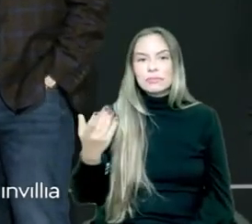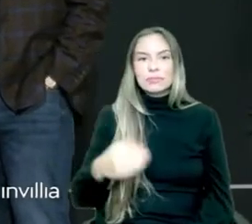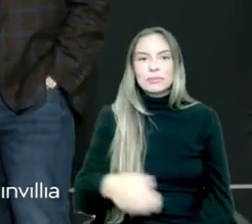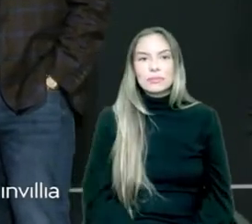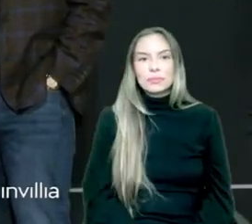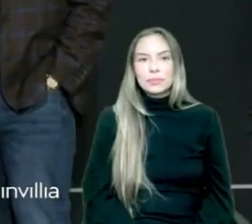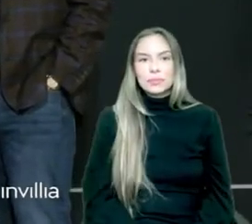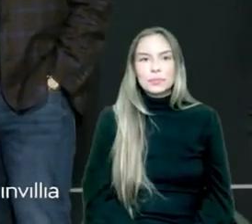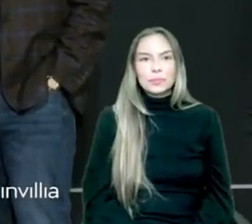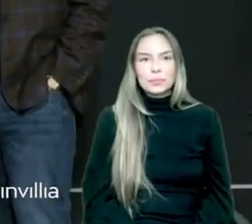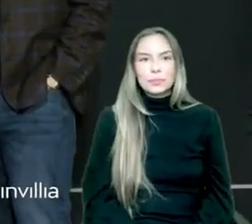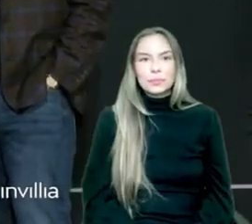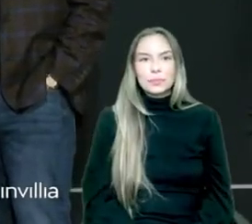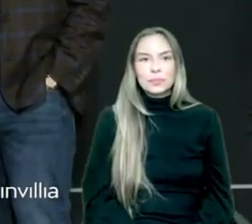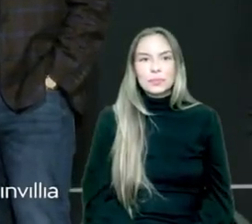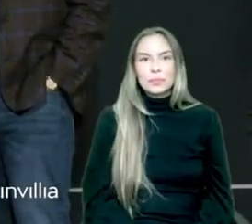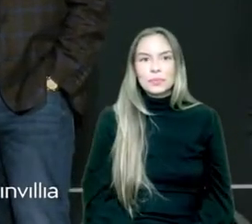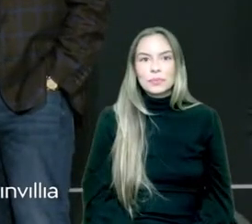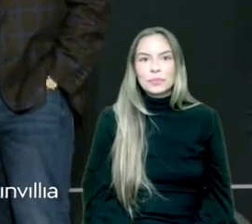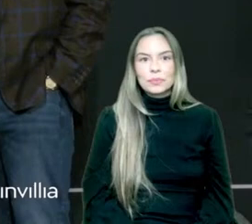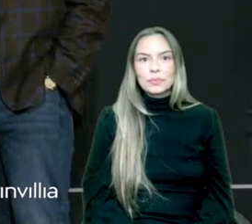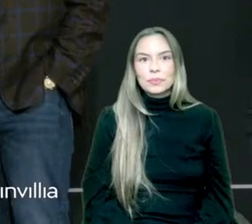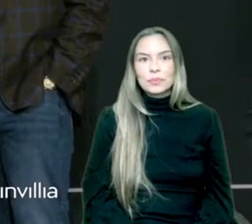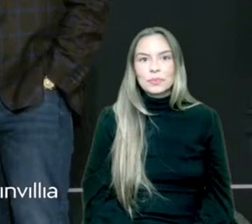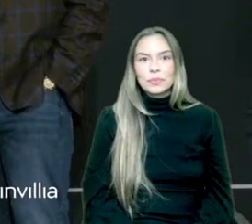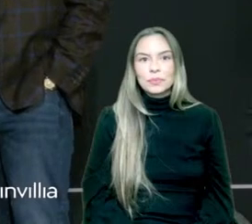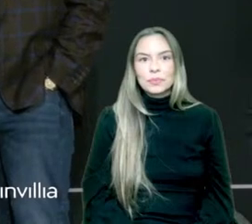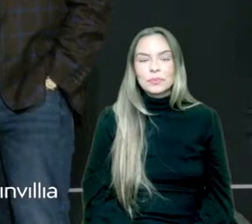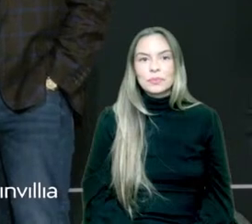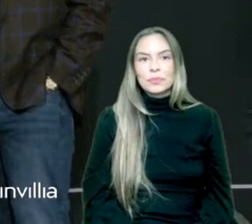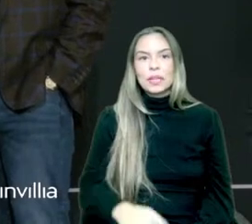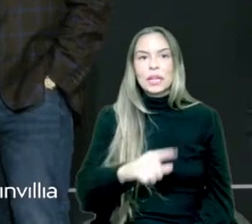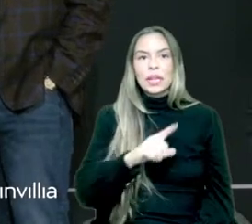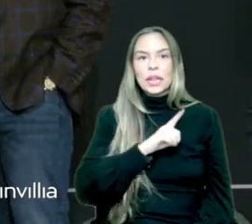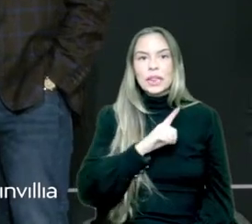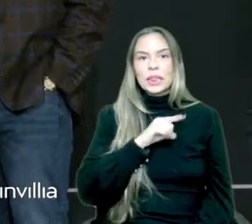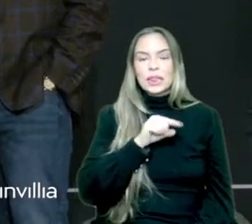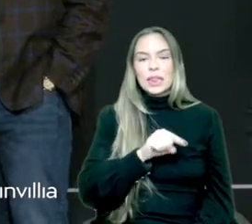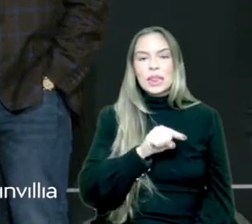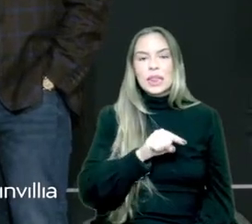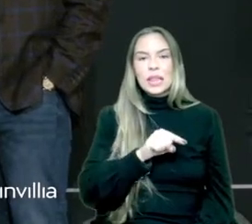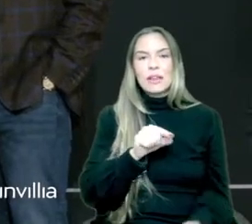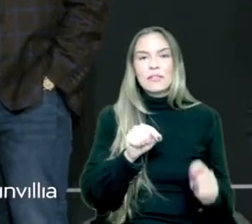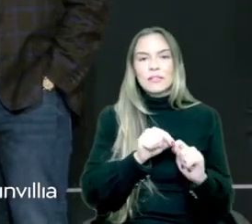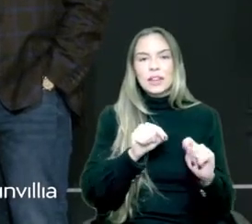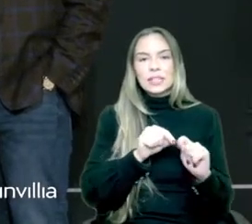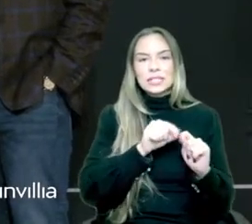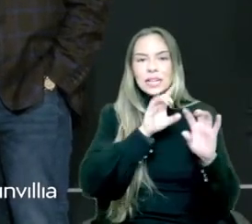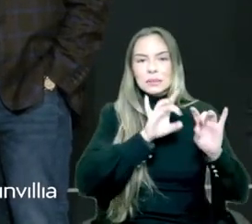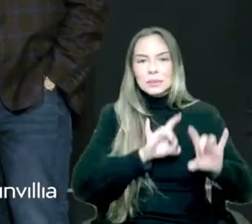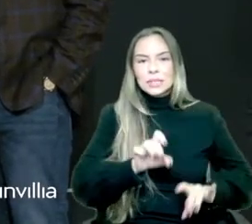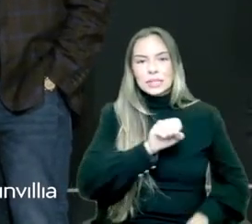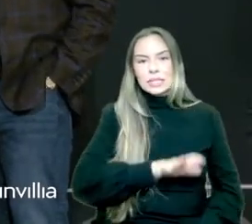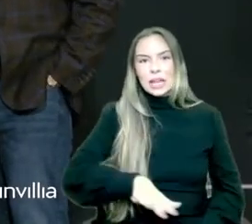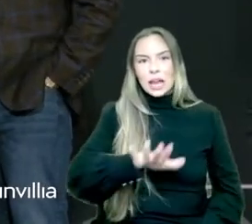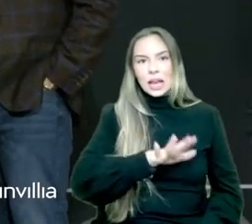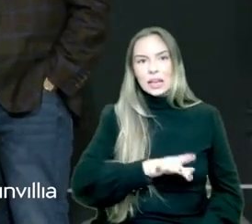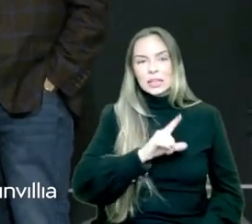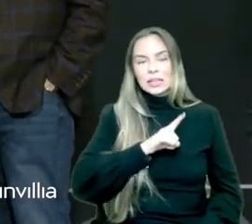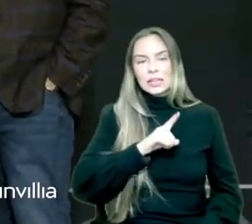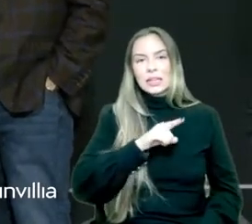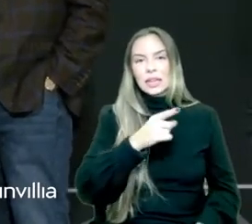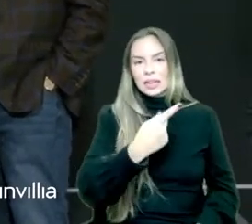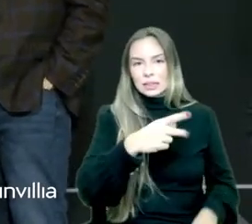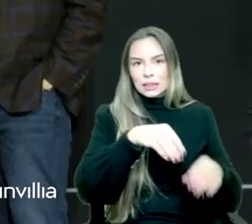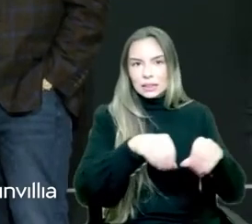This room is a mixture of experts. You're all experts in your area, in your field, right? Mixture